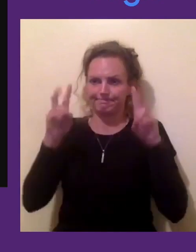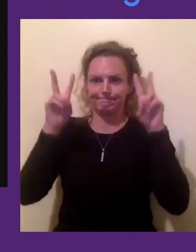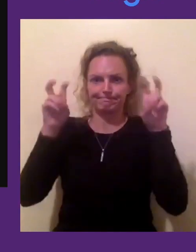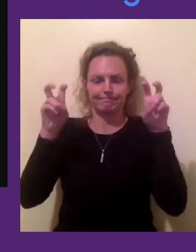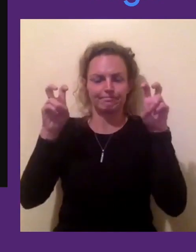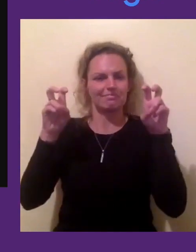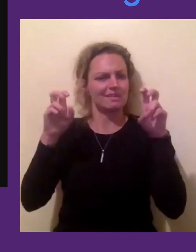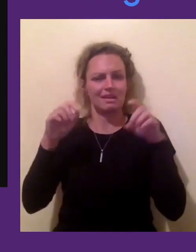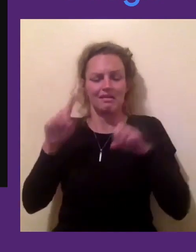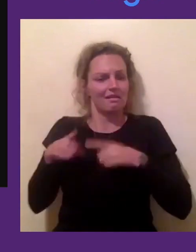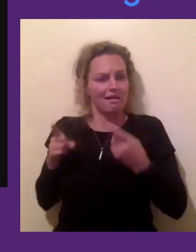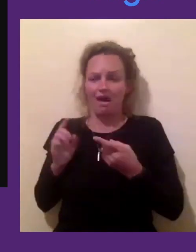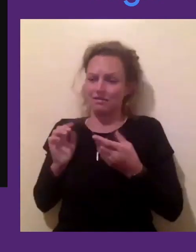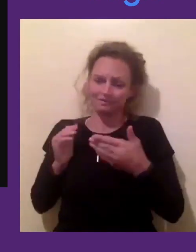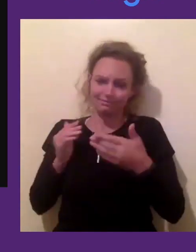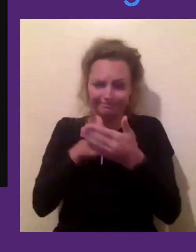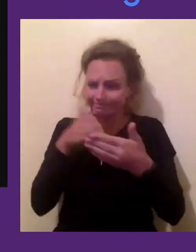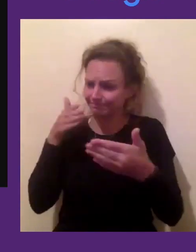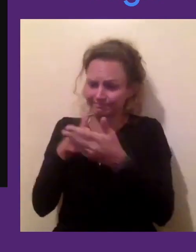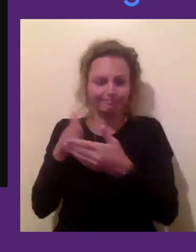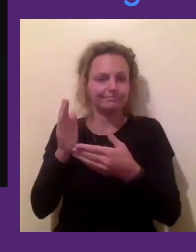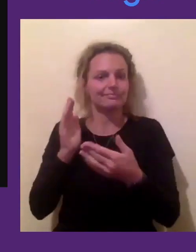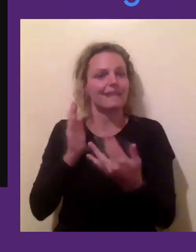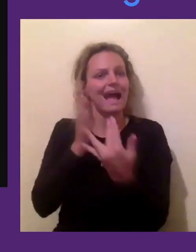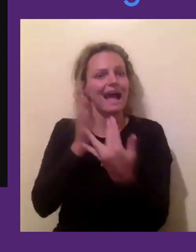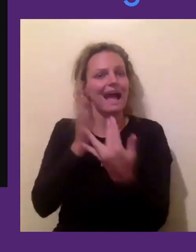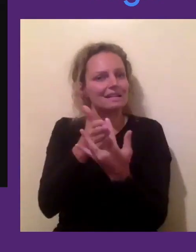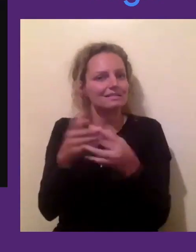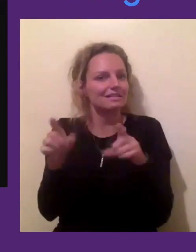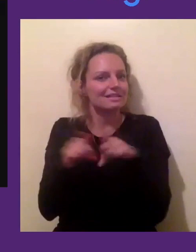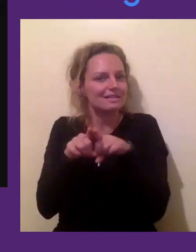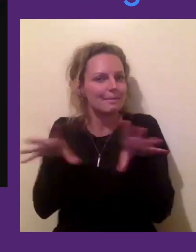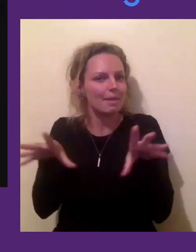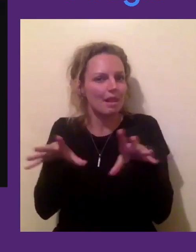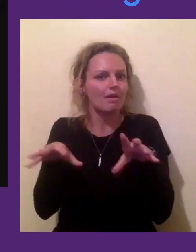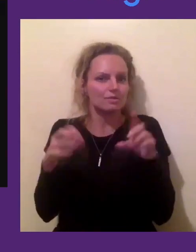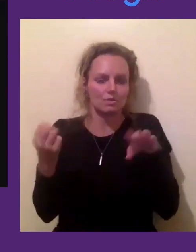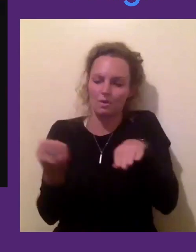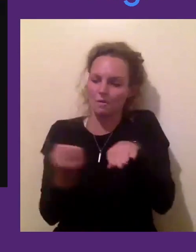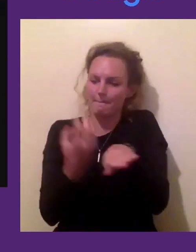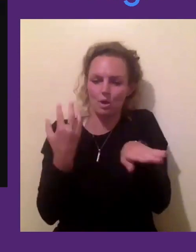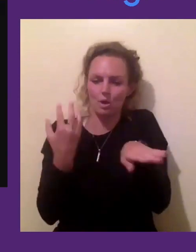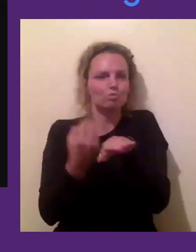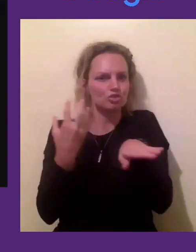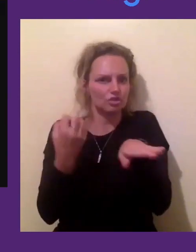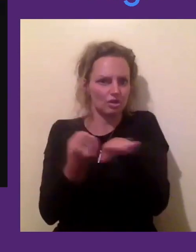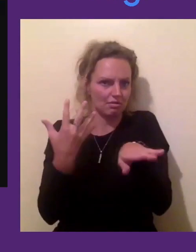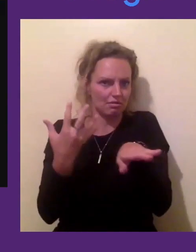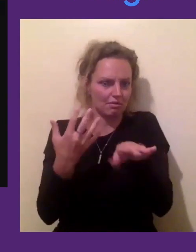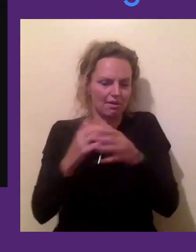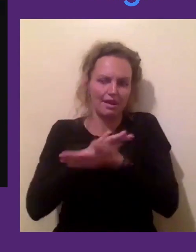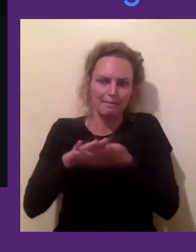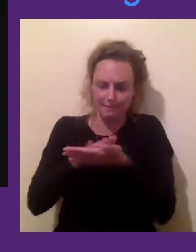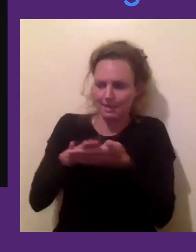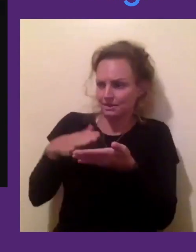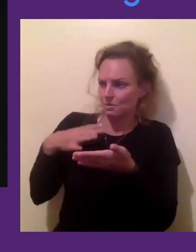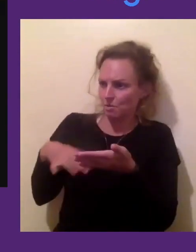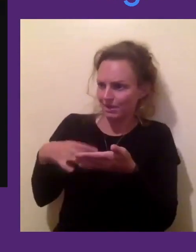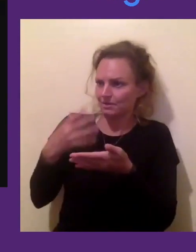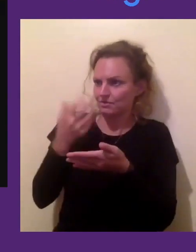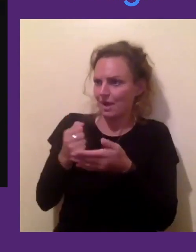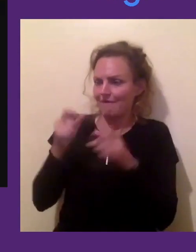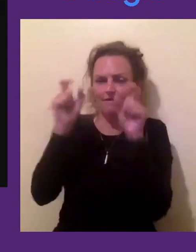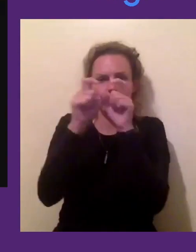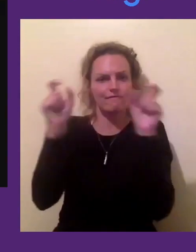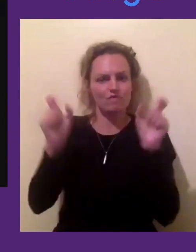logical extension of this idea is to take frameworks designed to pollution and apply them to accessibility.